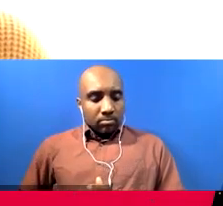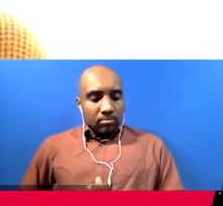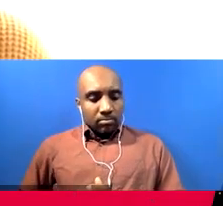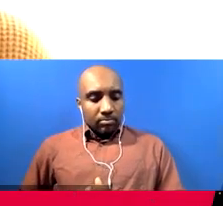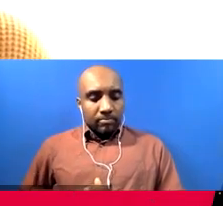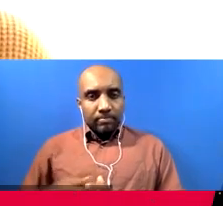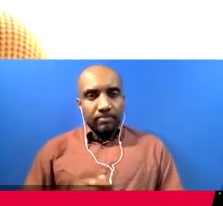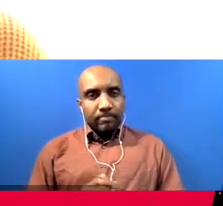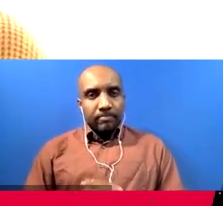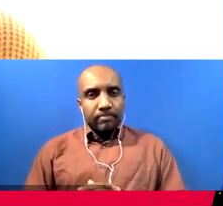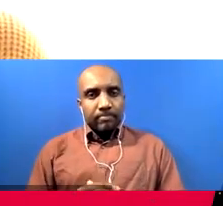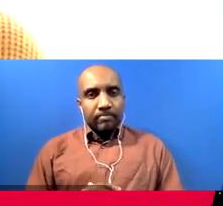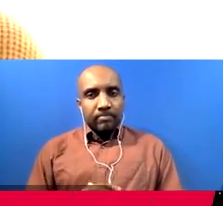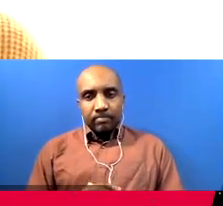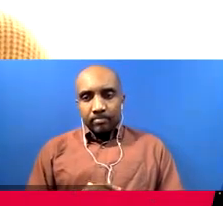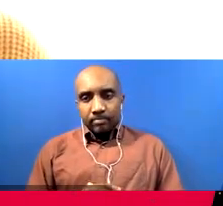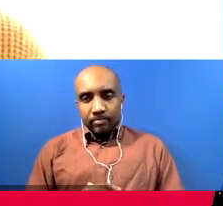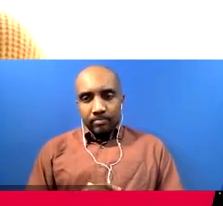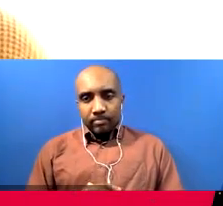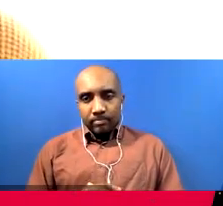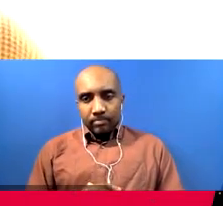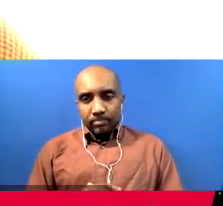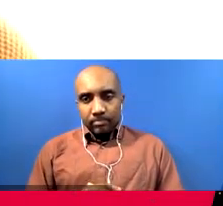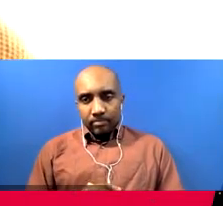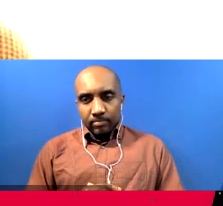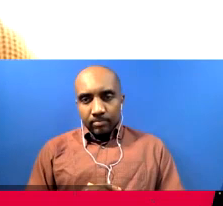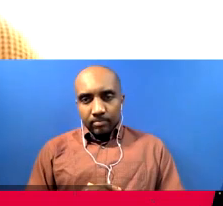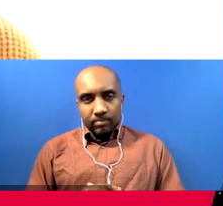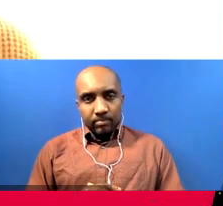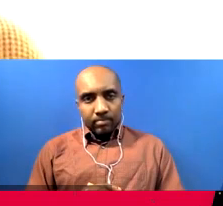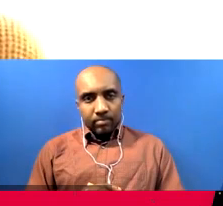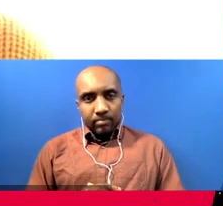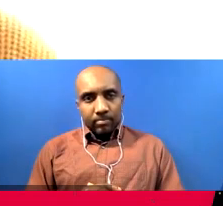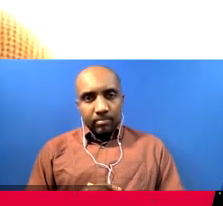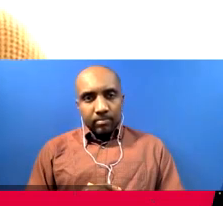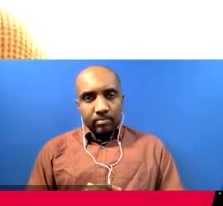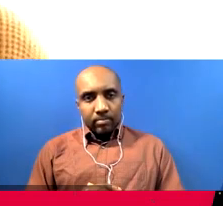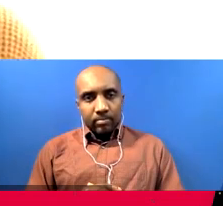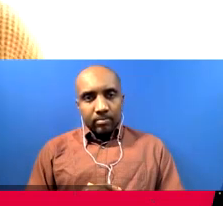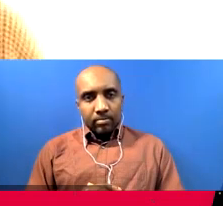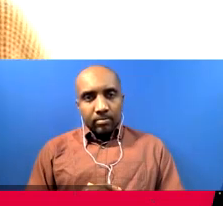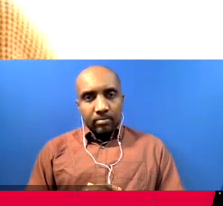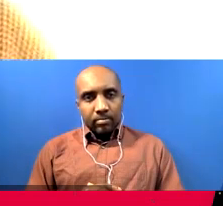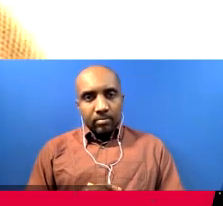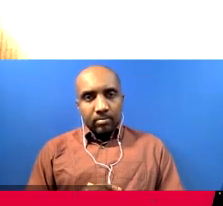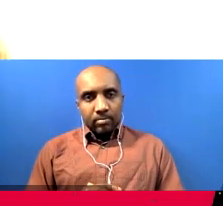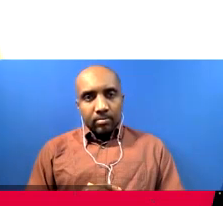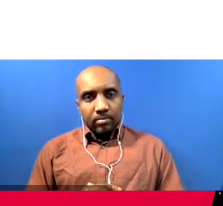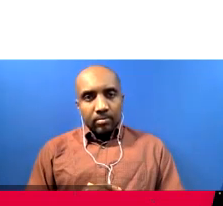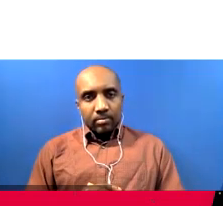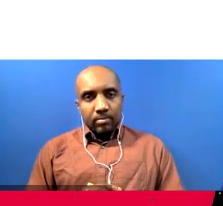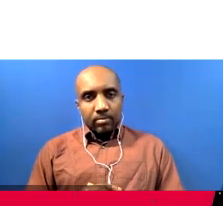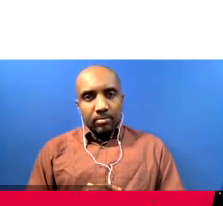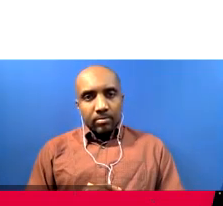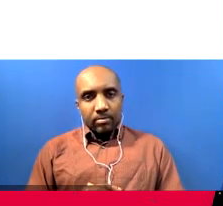devalue the planet and destroy the planet actively. Whenever, you know, like the Amazon, when it's being, like all the trees are being removed from the Amazon, it's